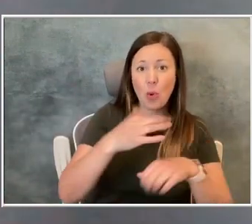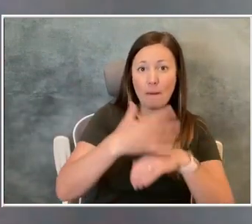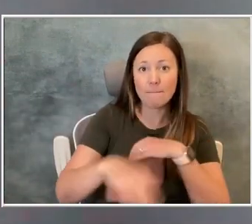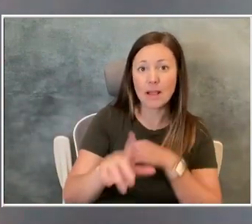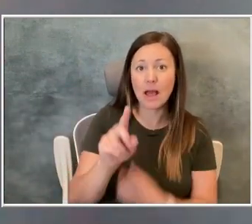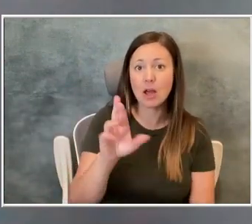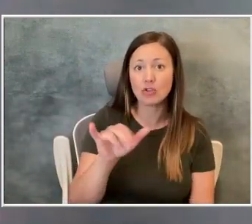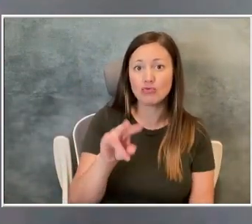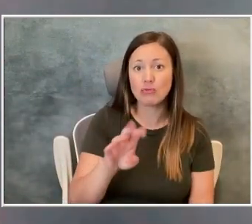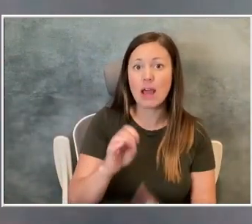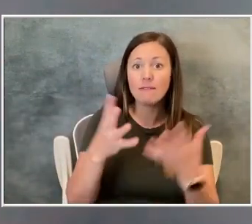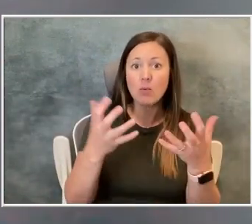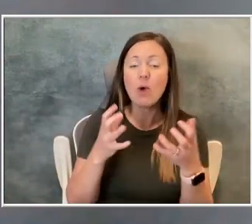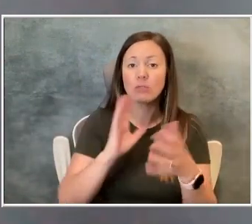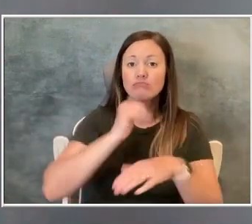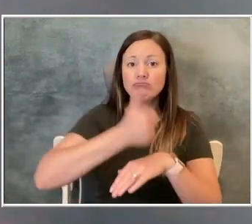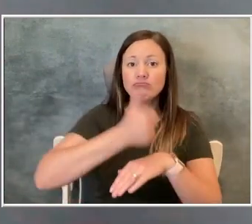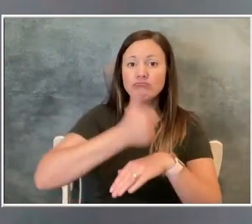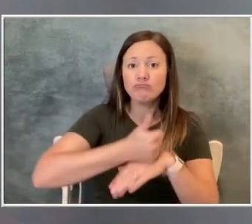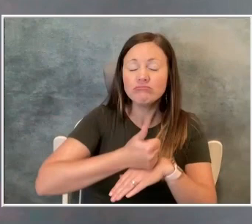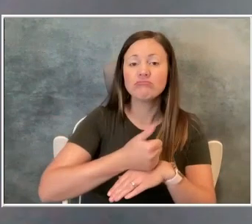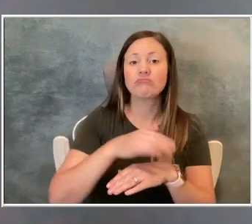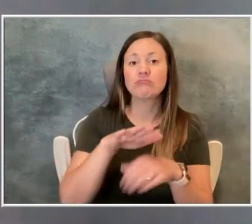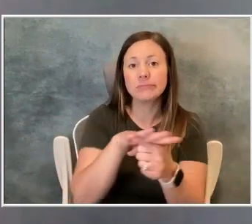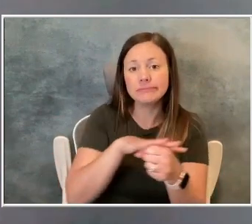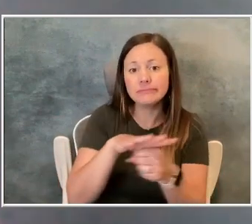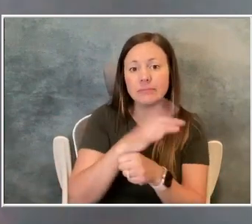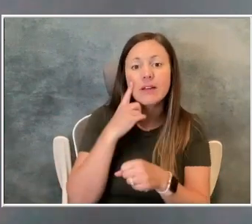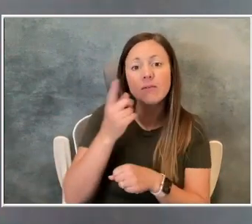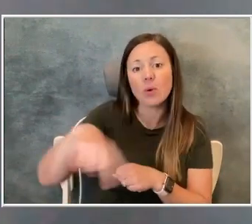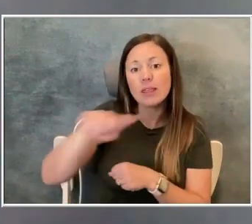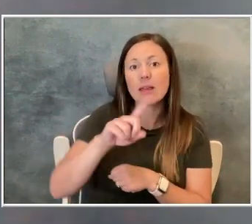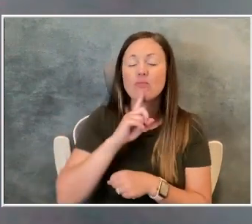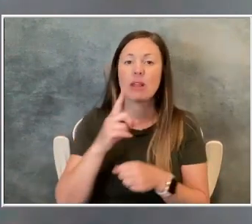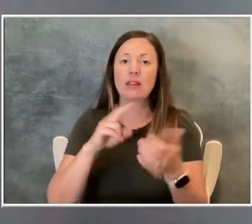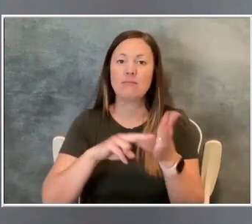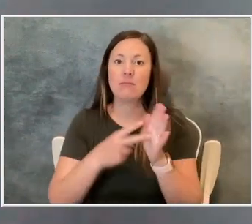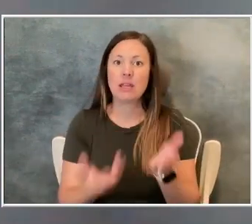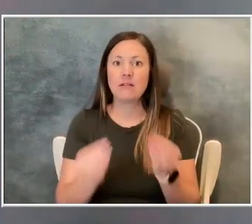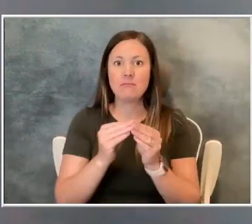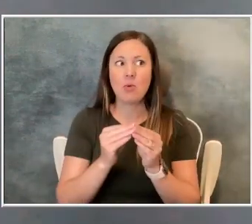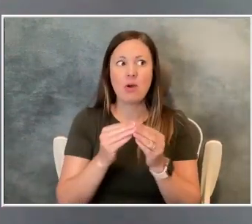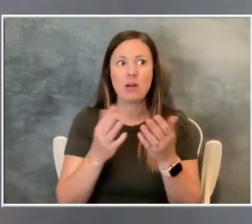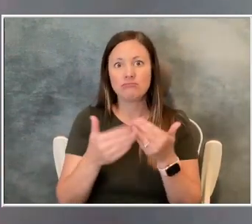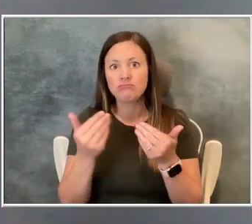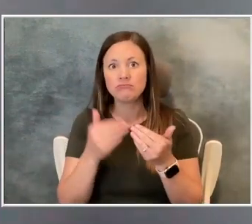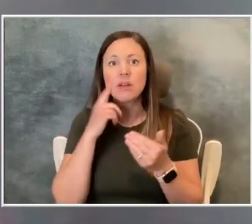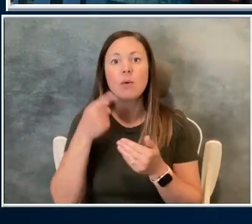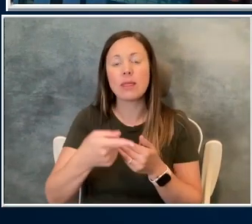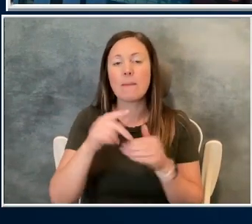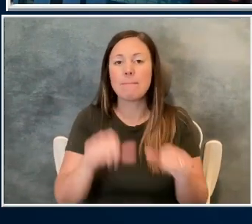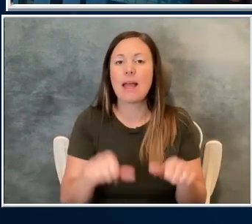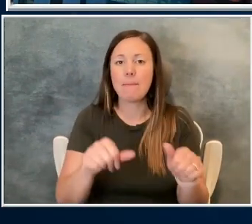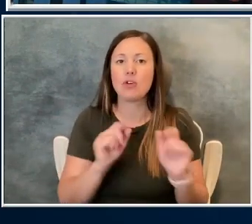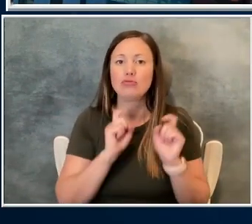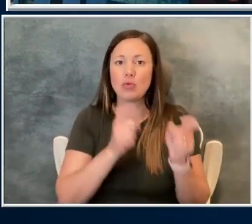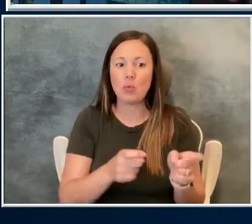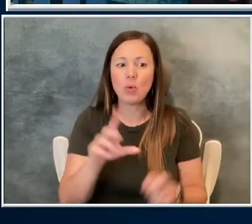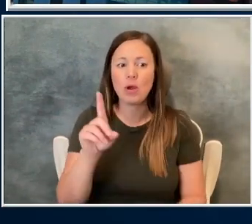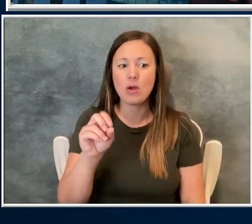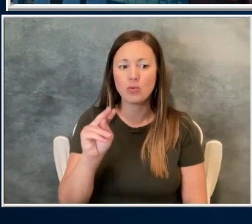to coordinate an on-site drive for them to make it more convenient for their donors to be able to donate. Yeah, lots of ways to help. Are there